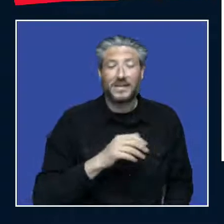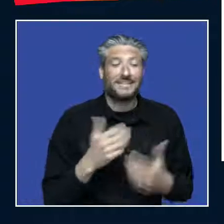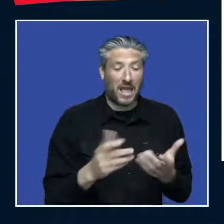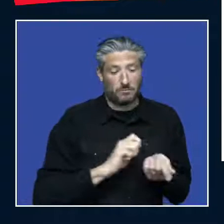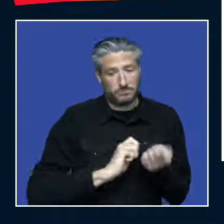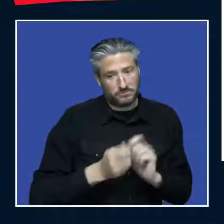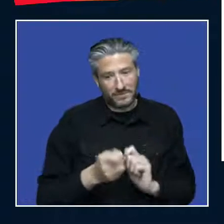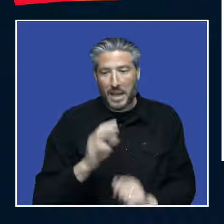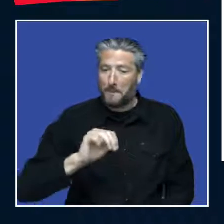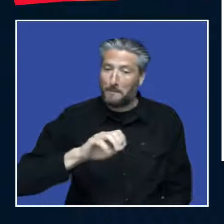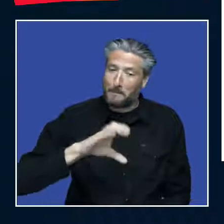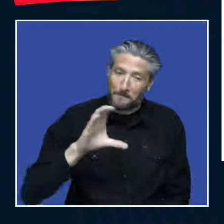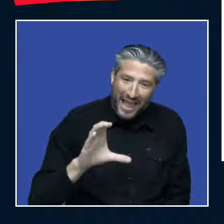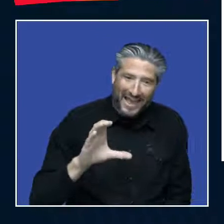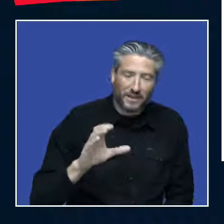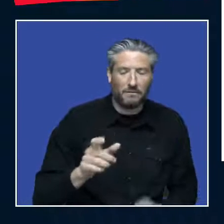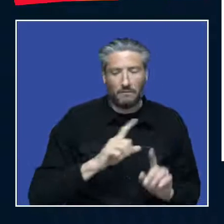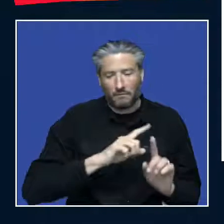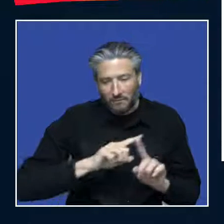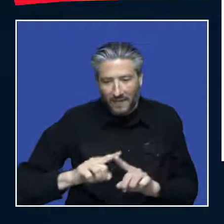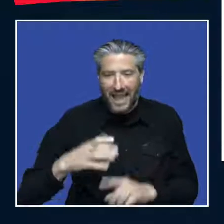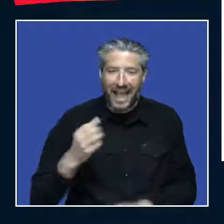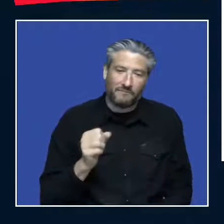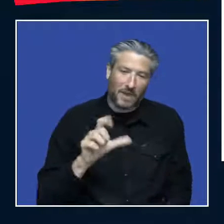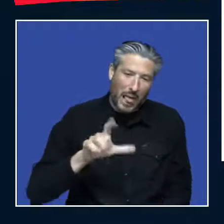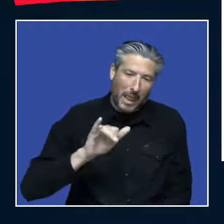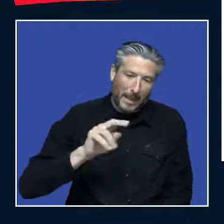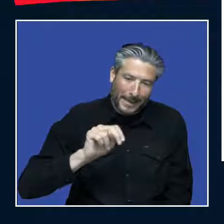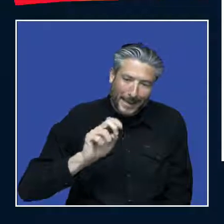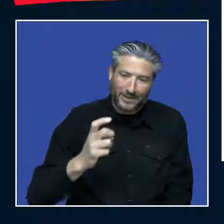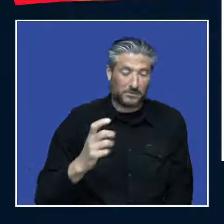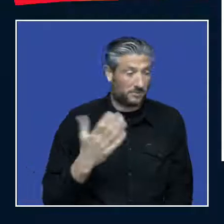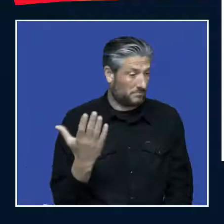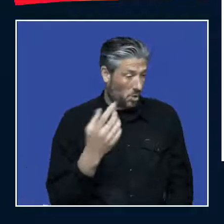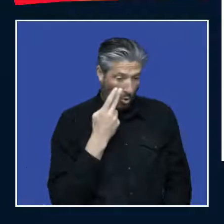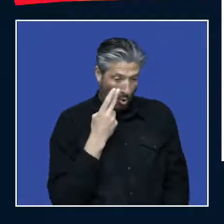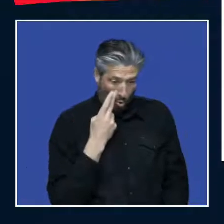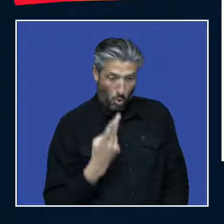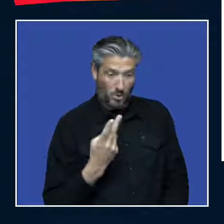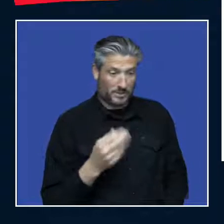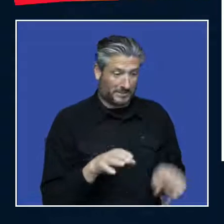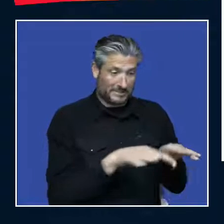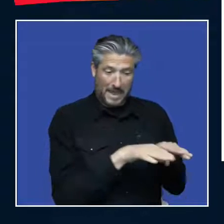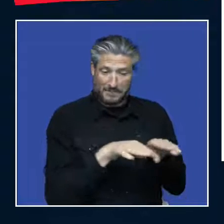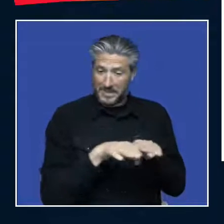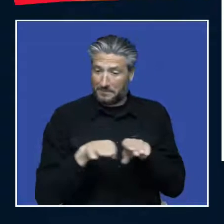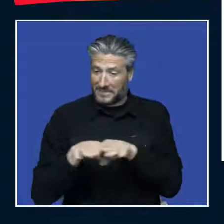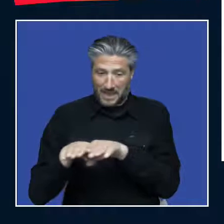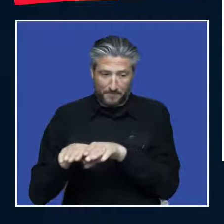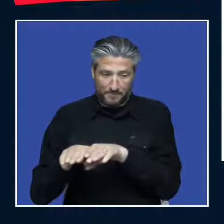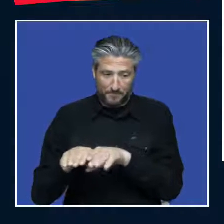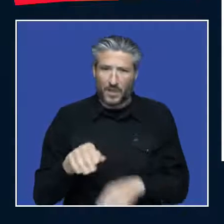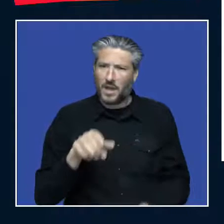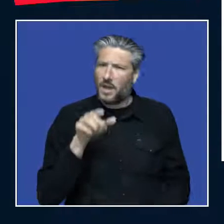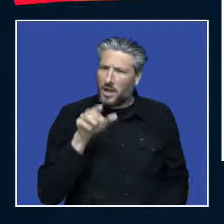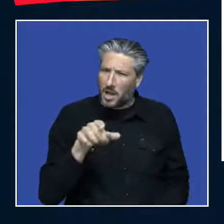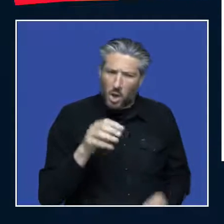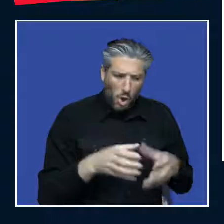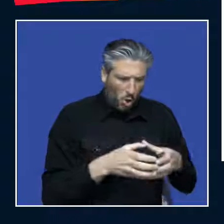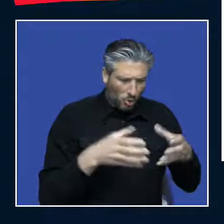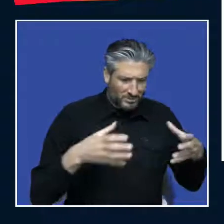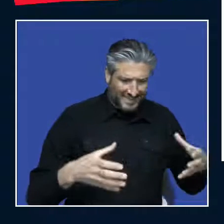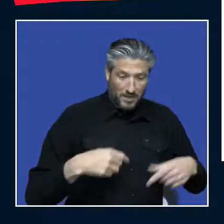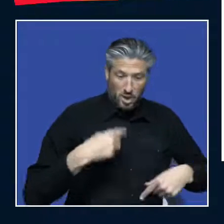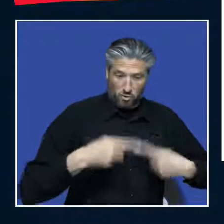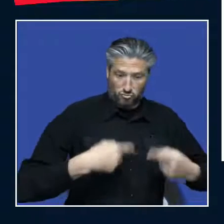very, very decent that they're everywhere the same. So here I have some containers I already ran, and I can also check my images. So